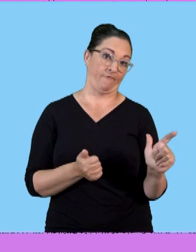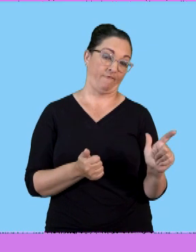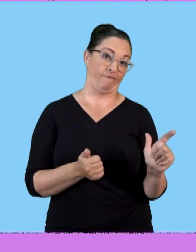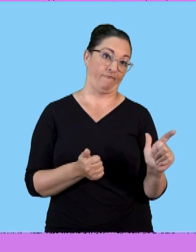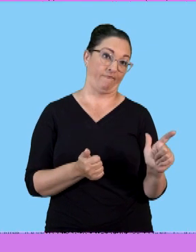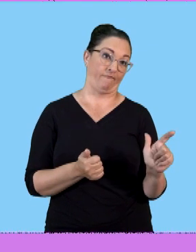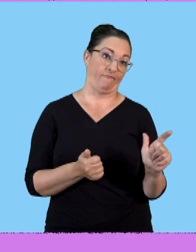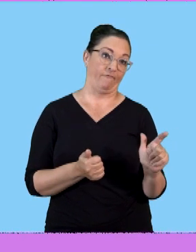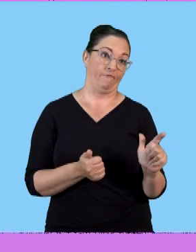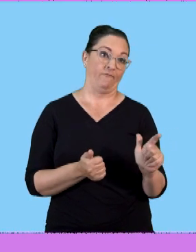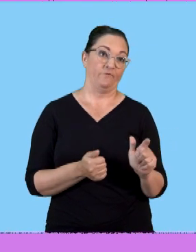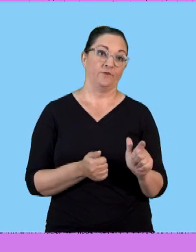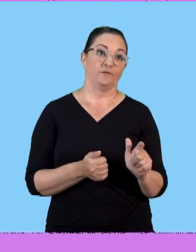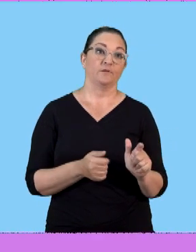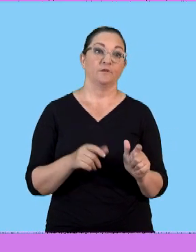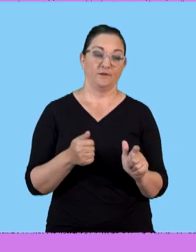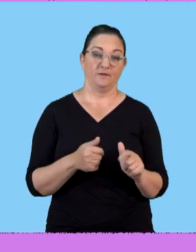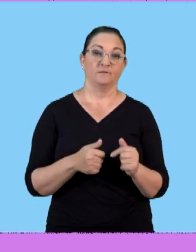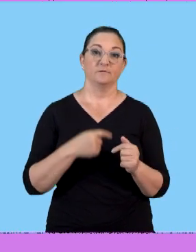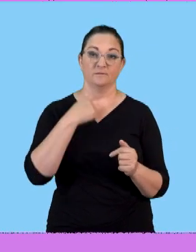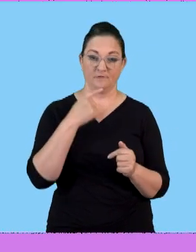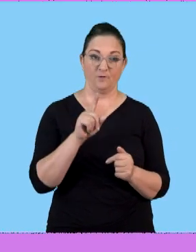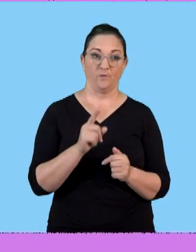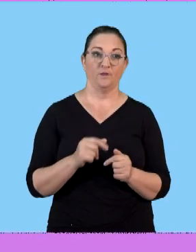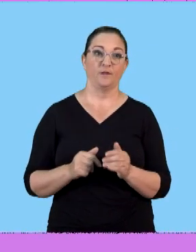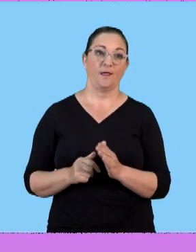here. So I will say turn